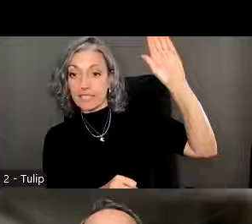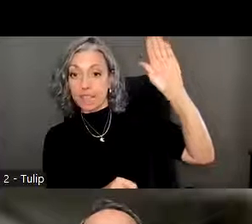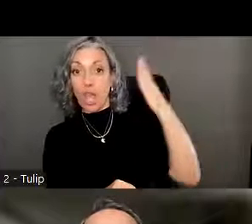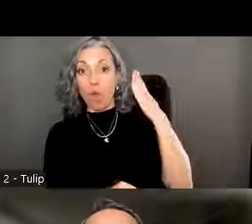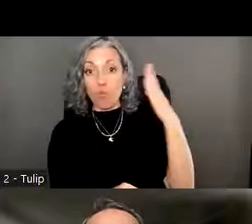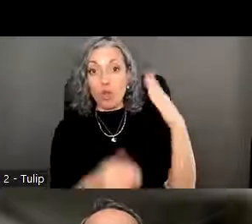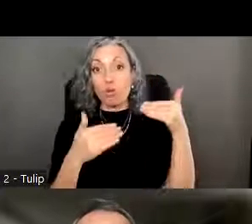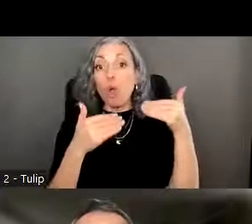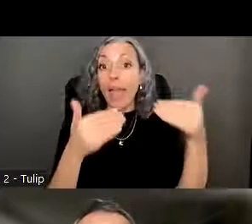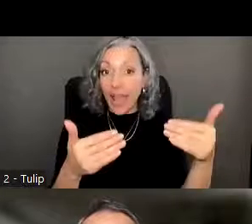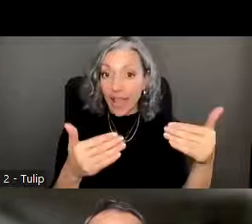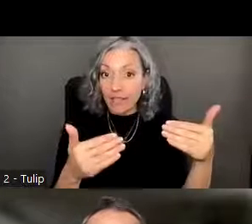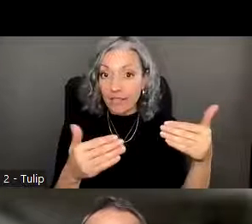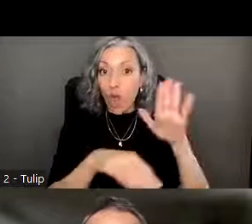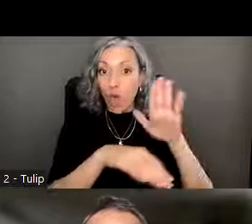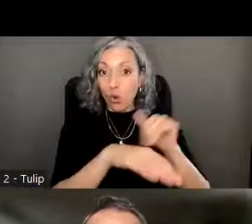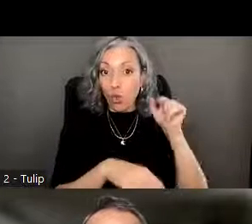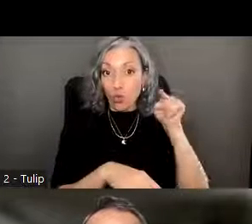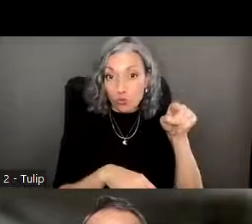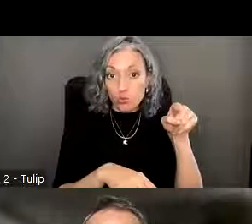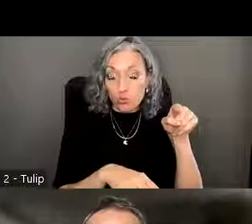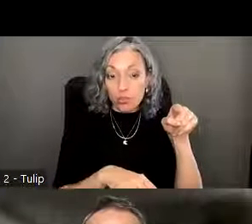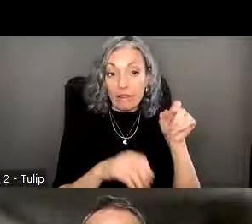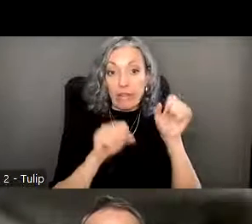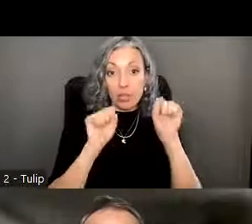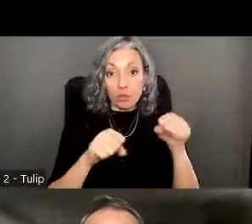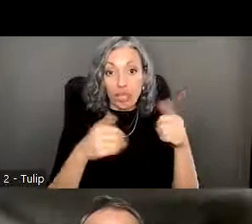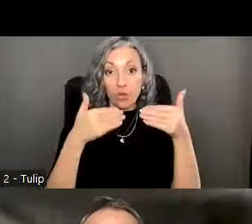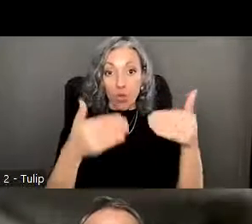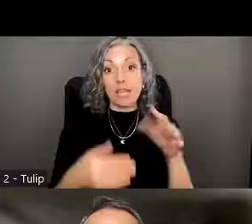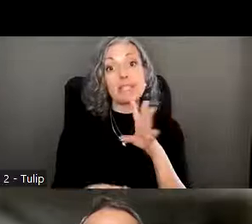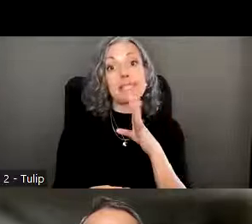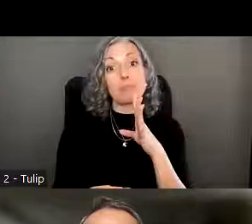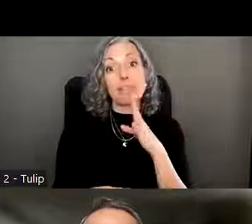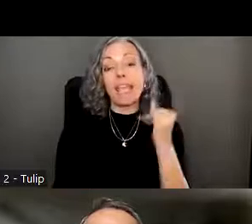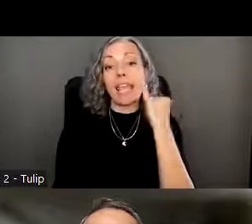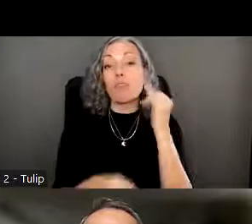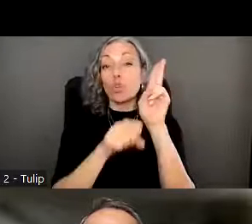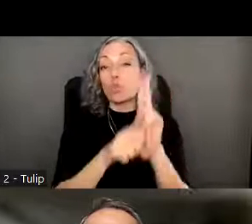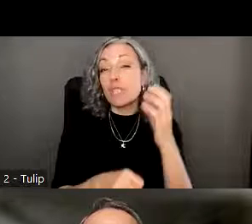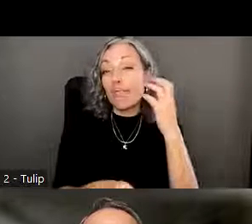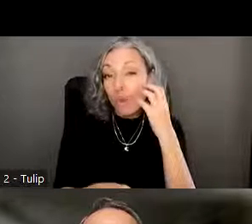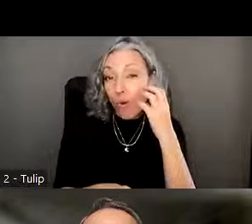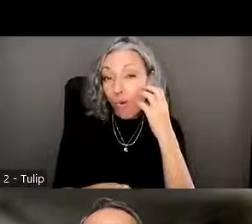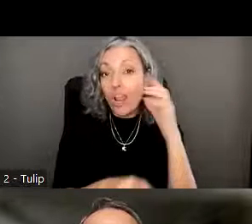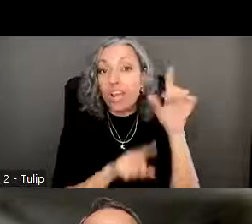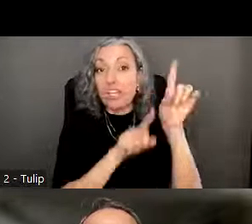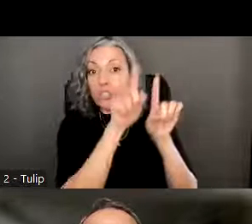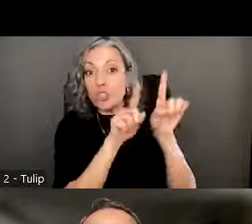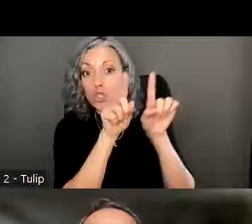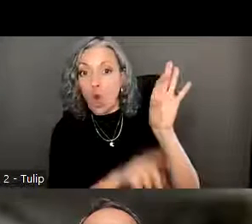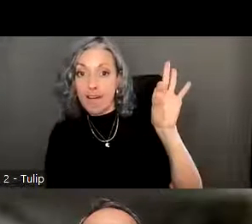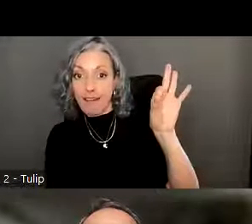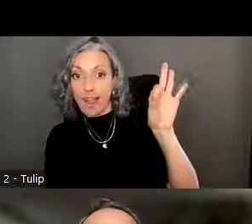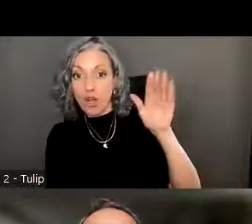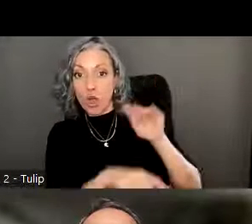go ahead and call on you. We'll unmute your line and call on you. If you're dialing in by phone, it is *9 on